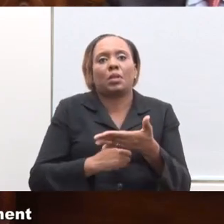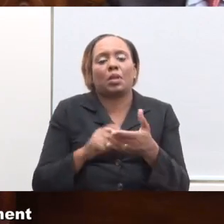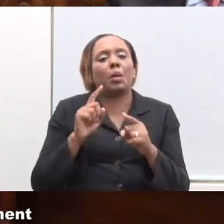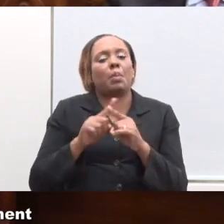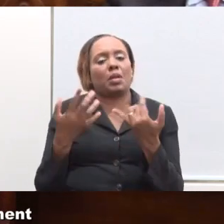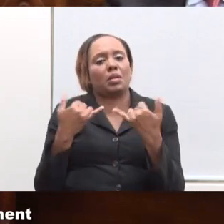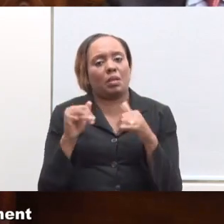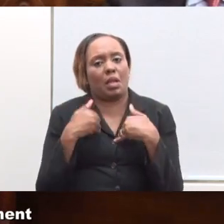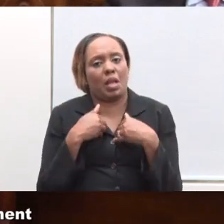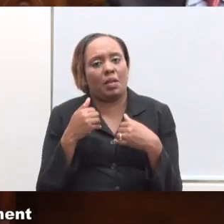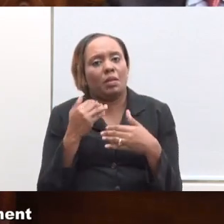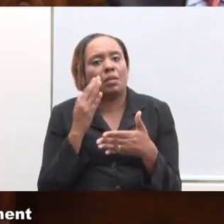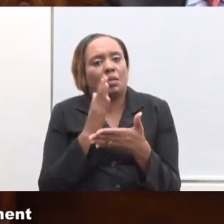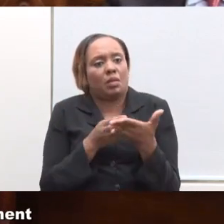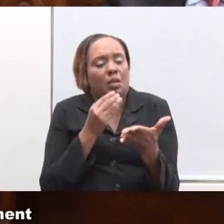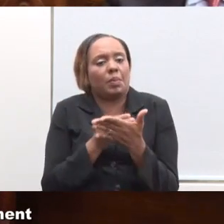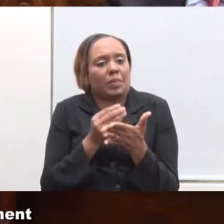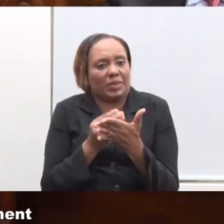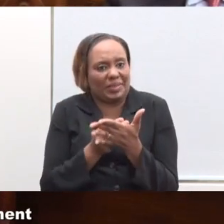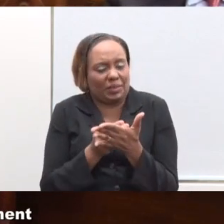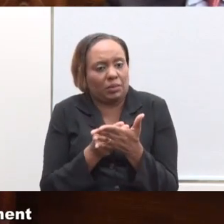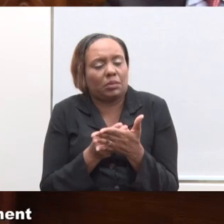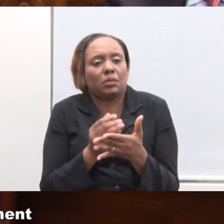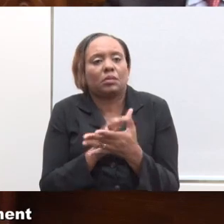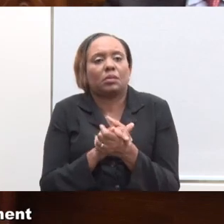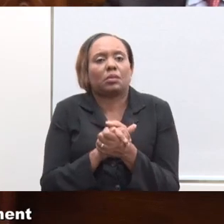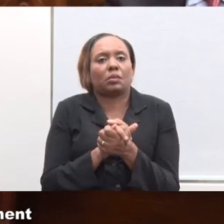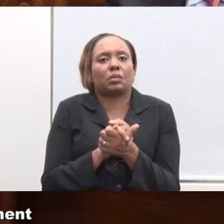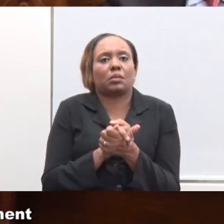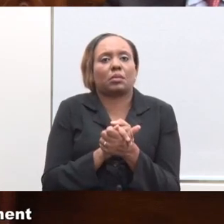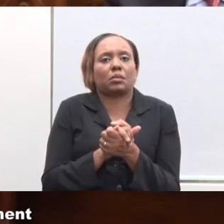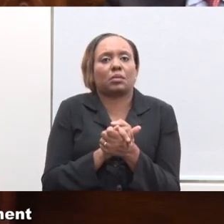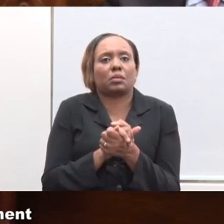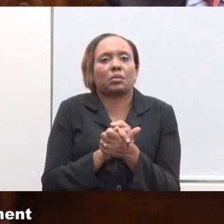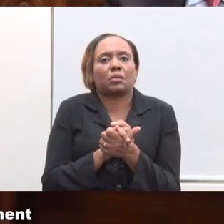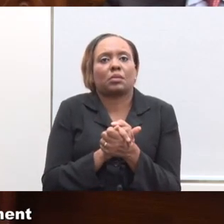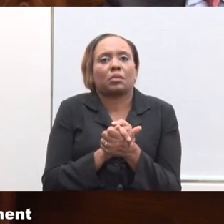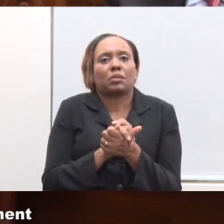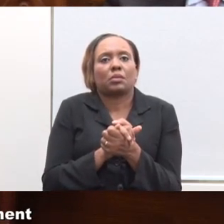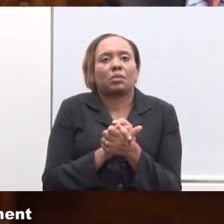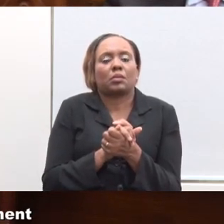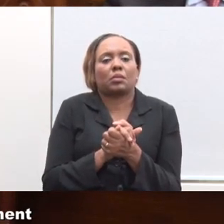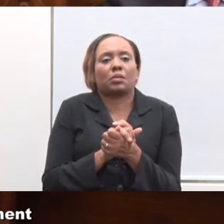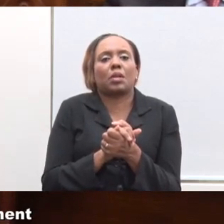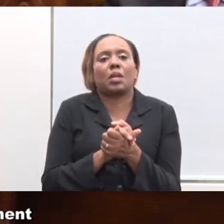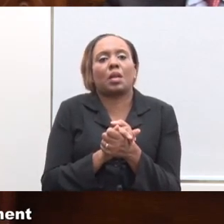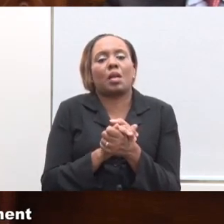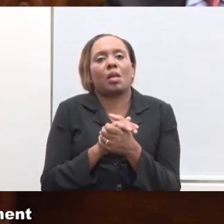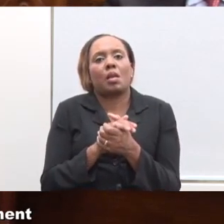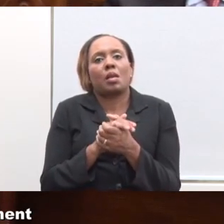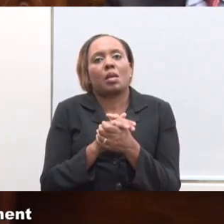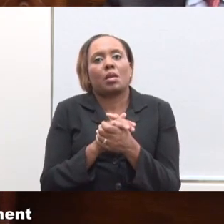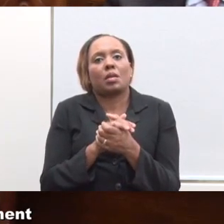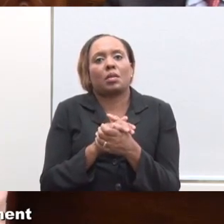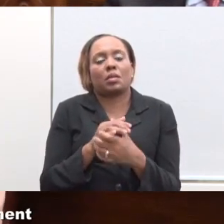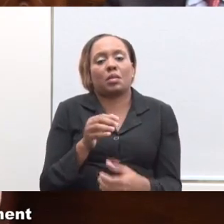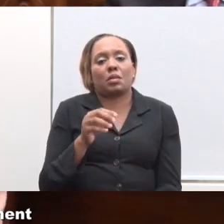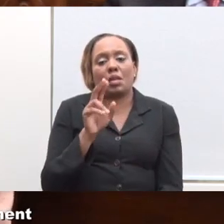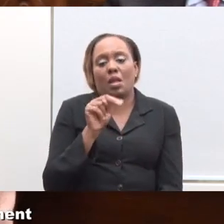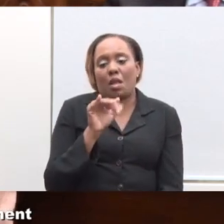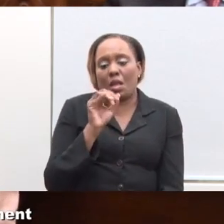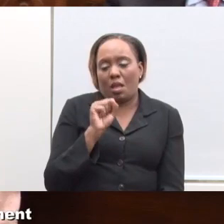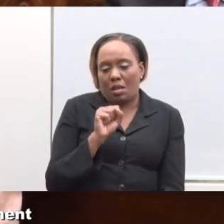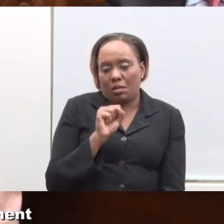government of the National Insurance Scheme in Barbados has $141 million, and the Unemployment Benefit